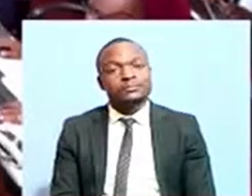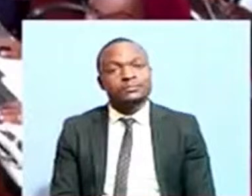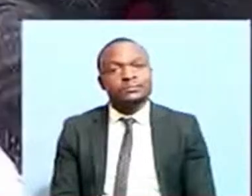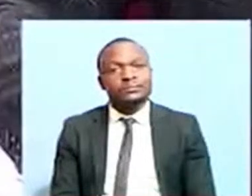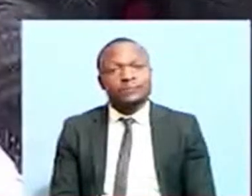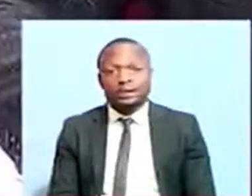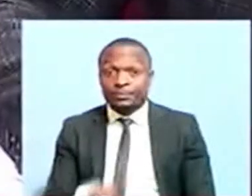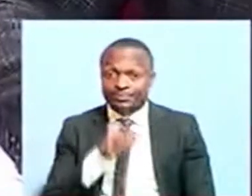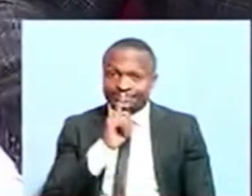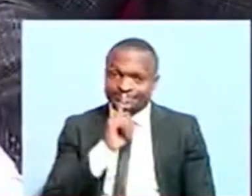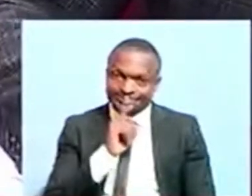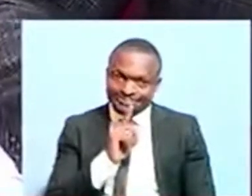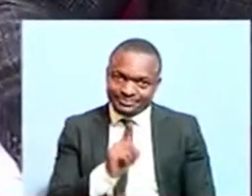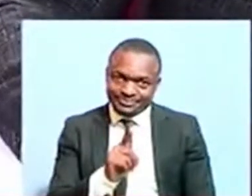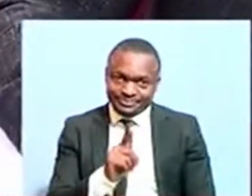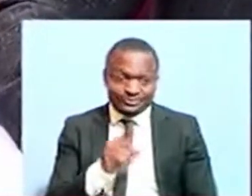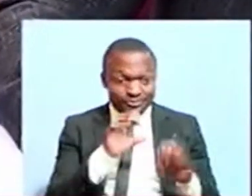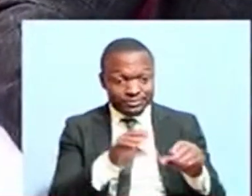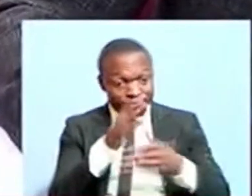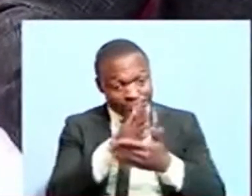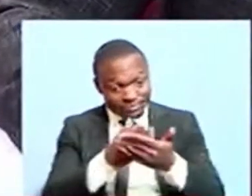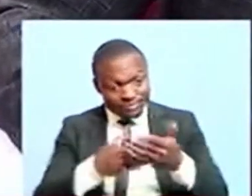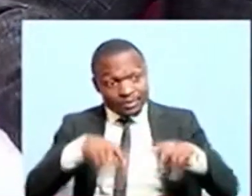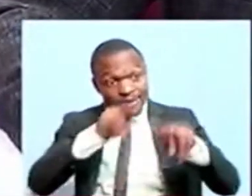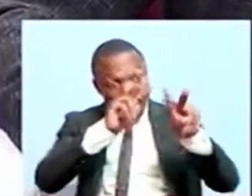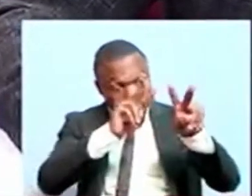Of course, we did some of the monitoring,